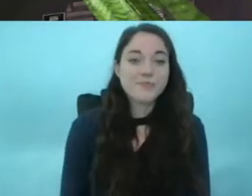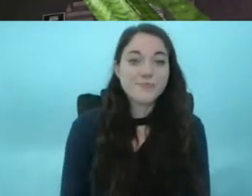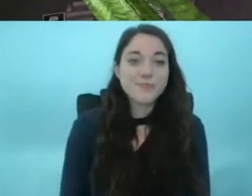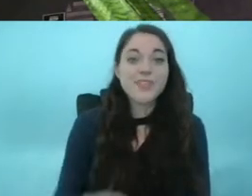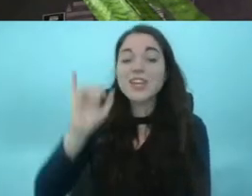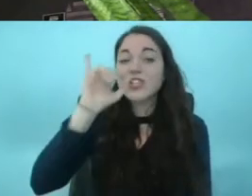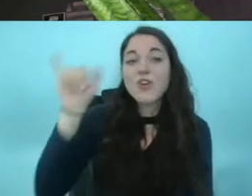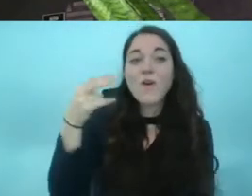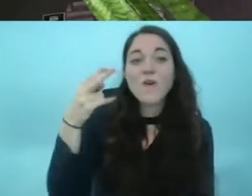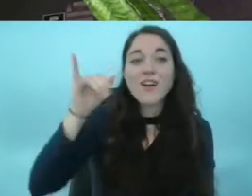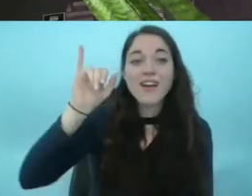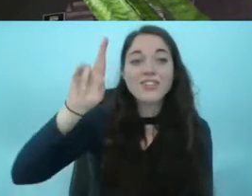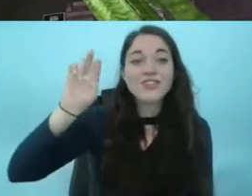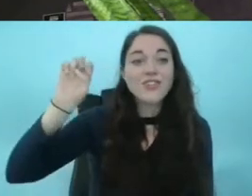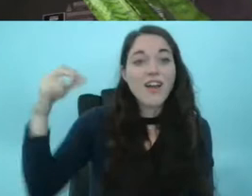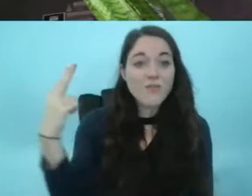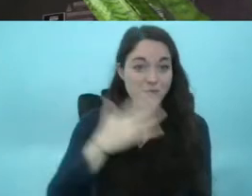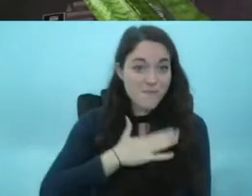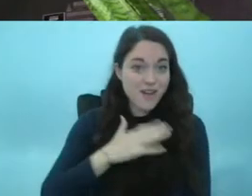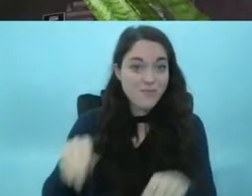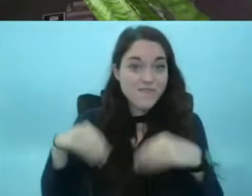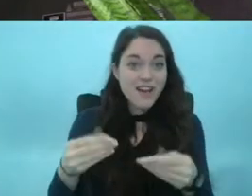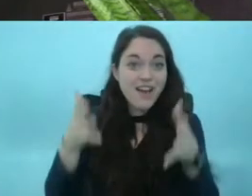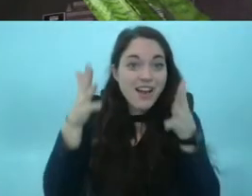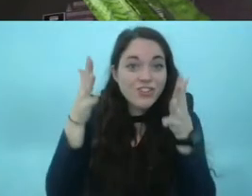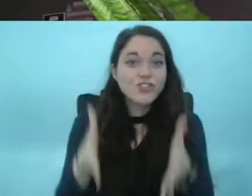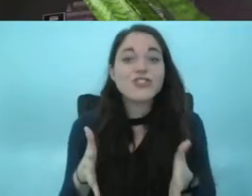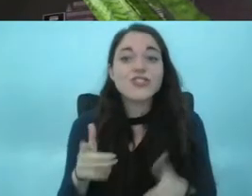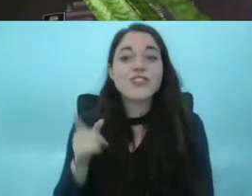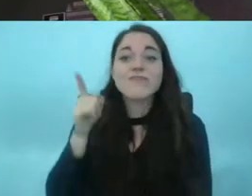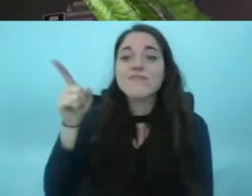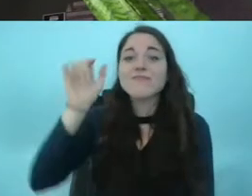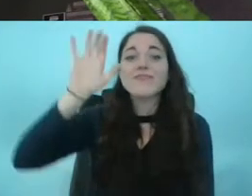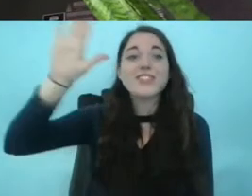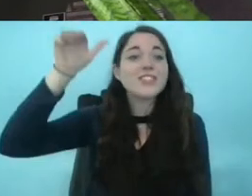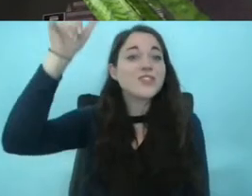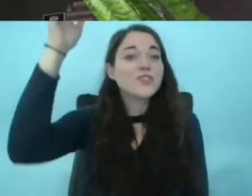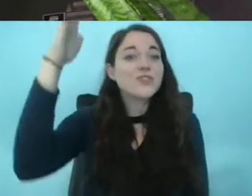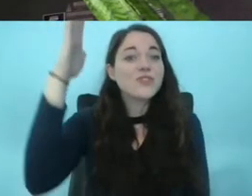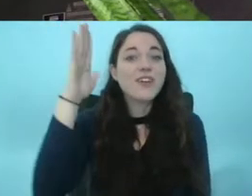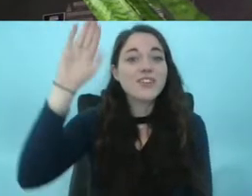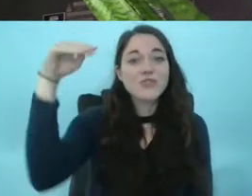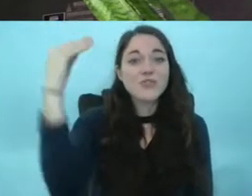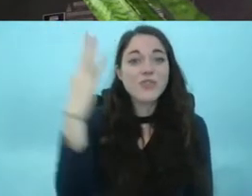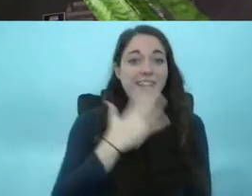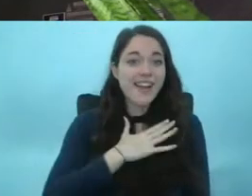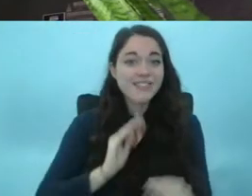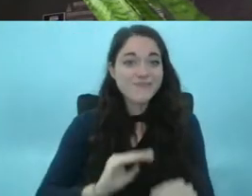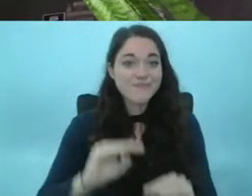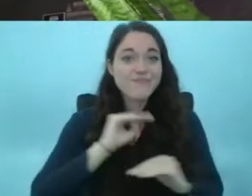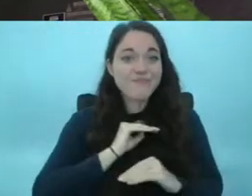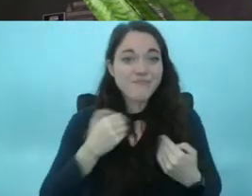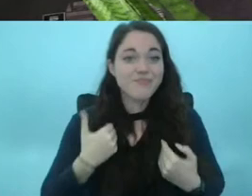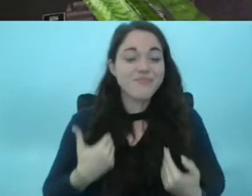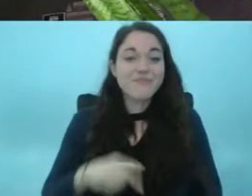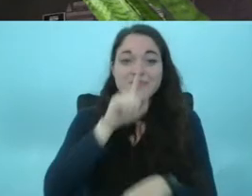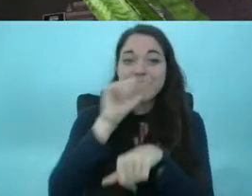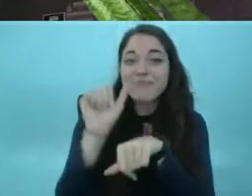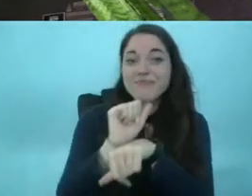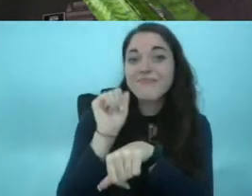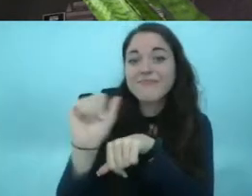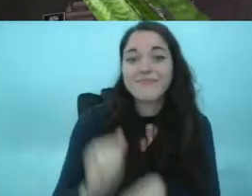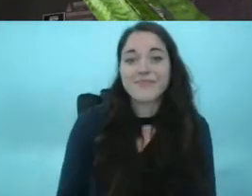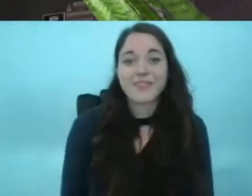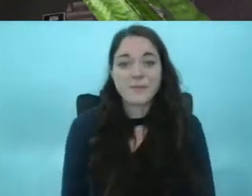Jehovah Jireh, my provider, God's grace is sufficient for me, for me, for